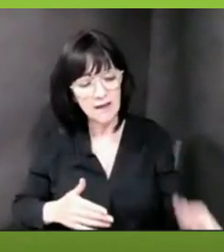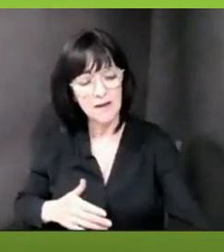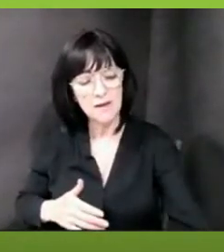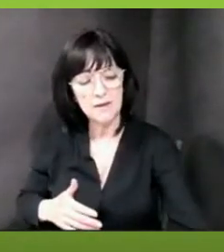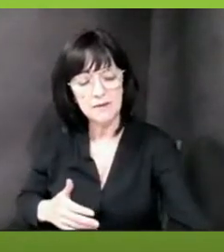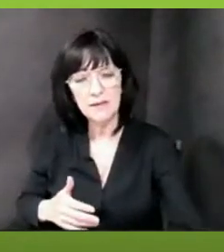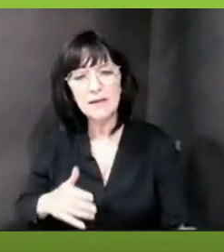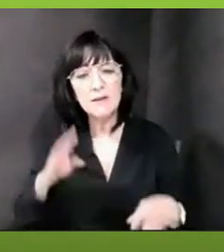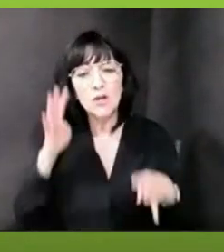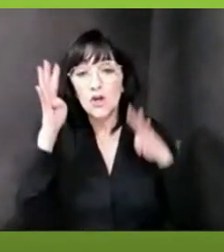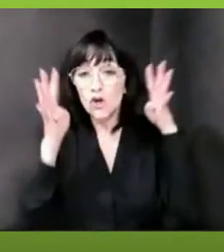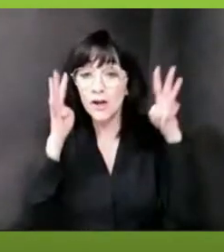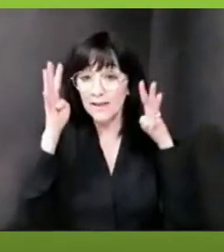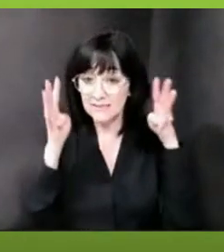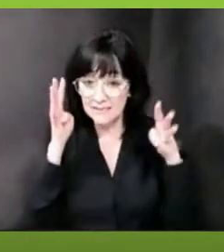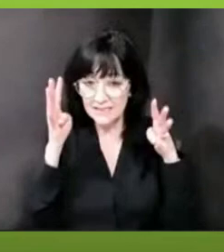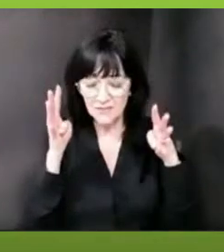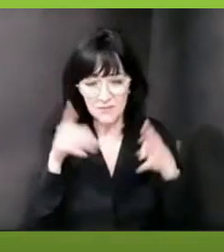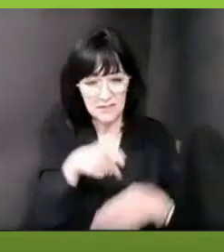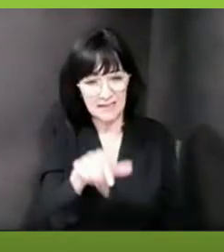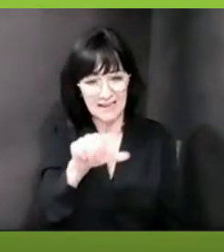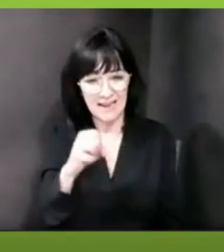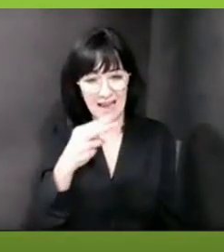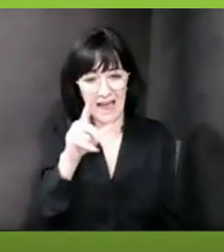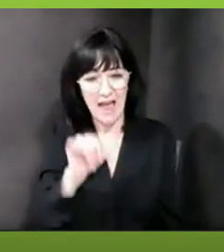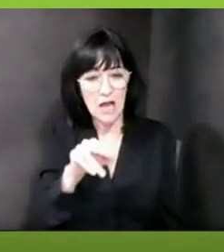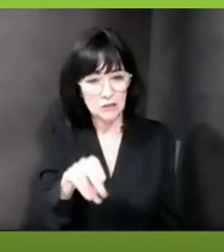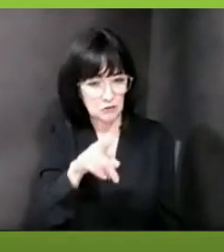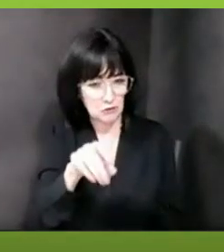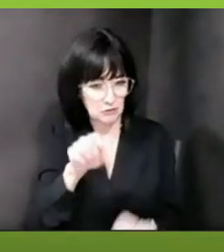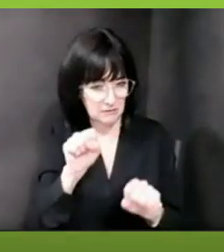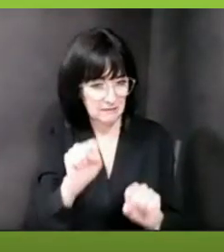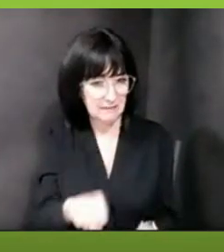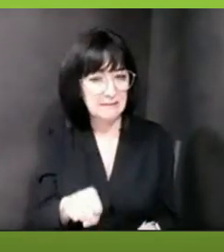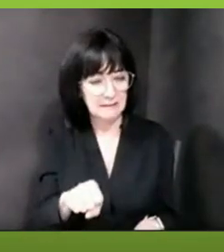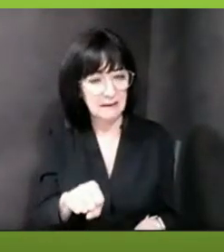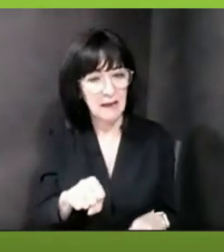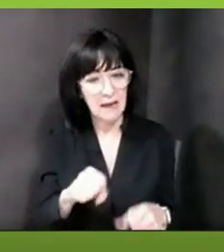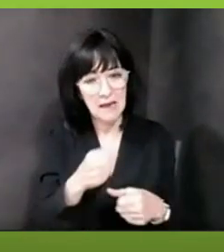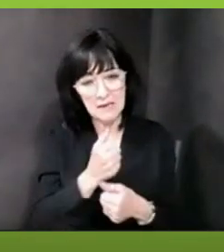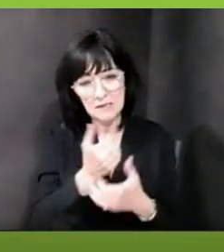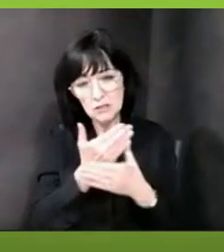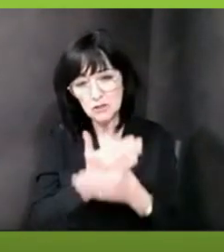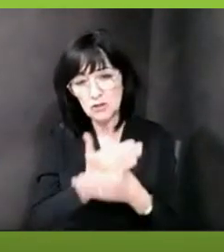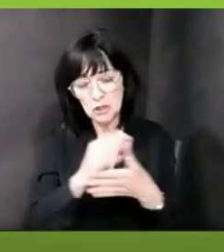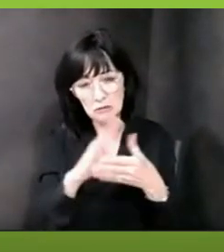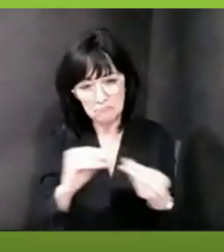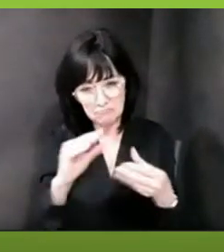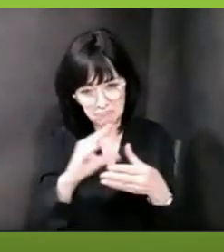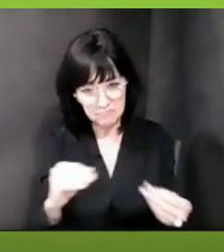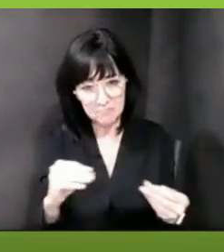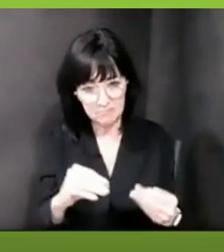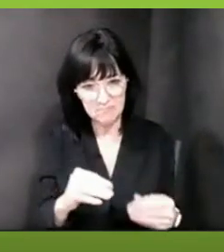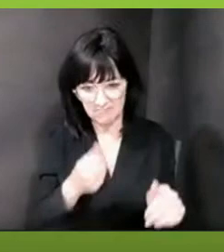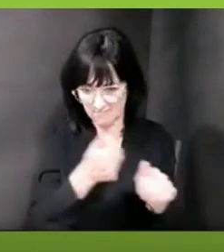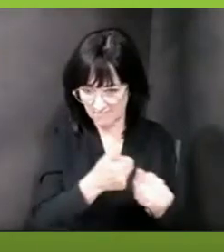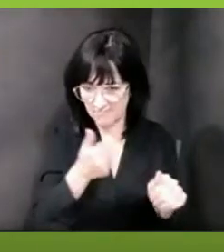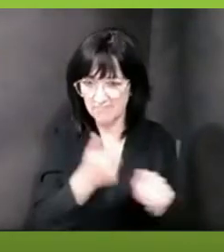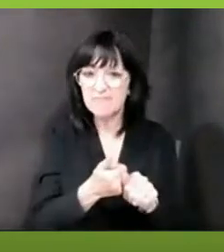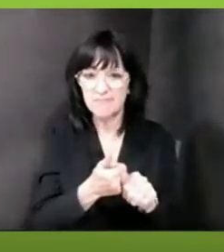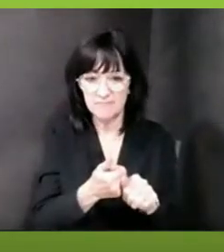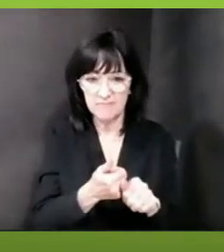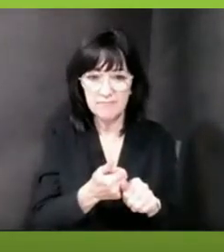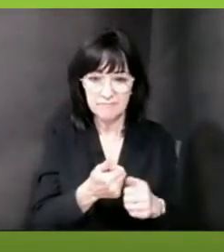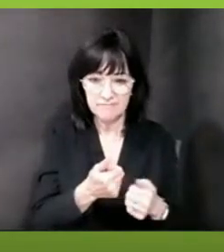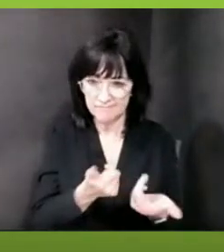can probably speak a little bit about how they've had to be creative and